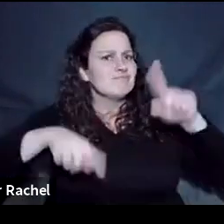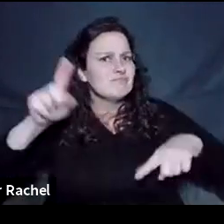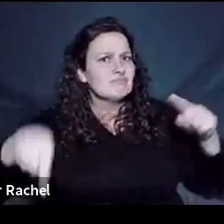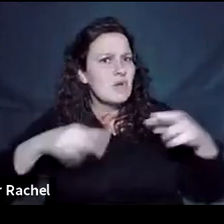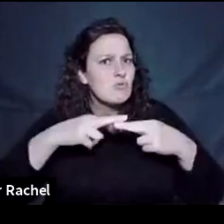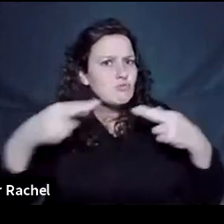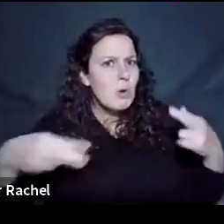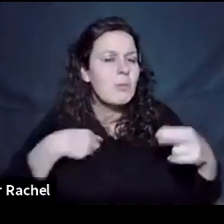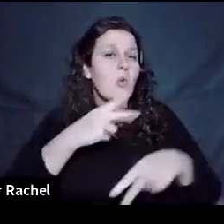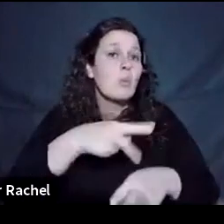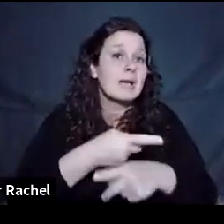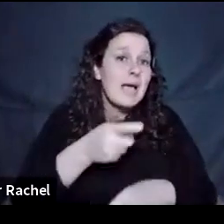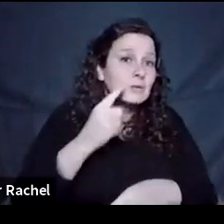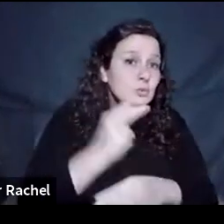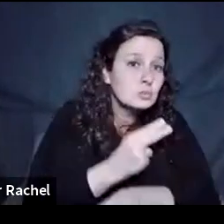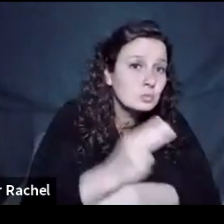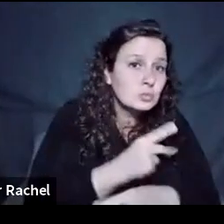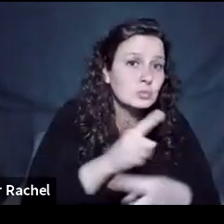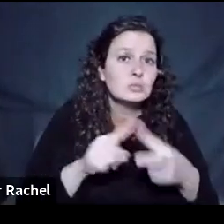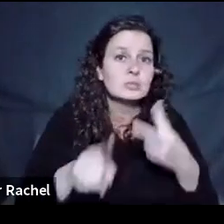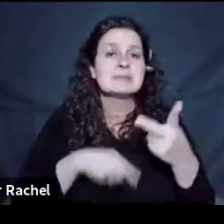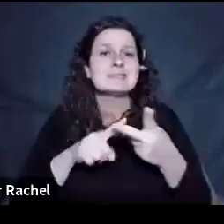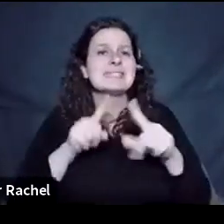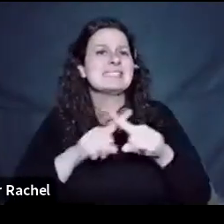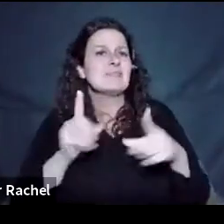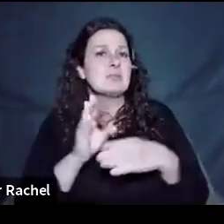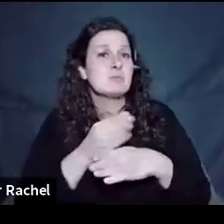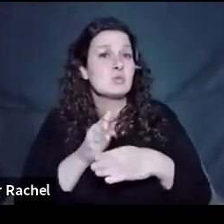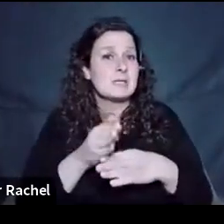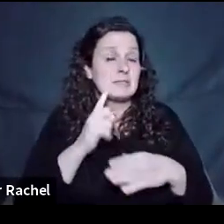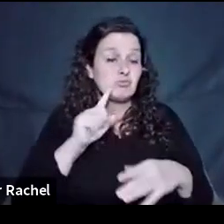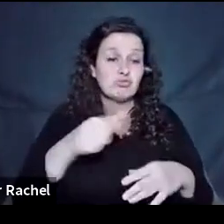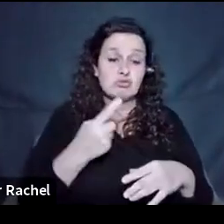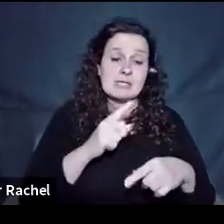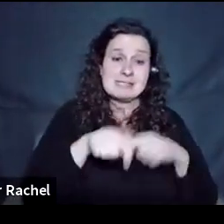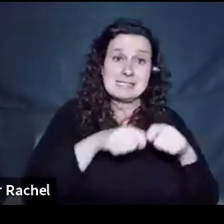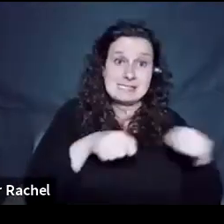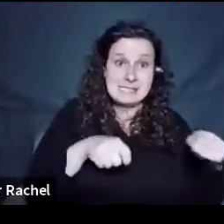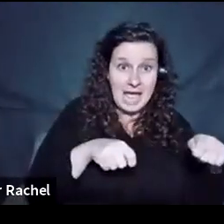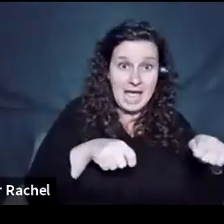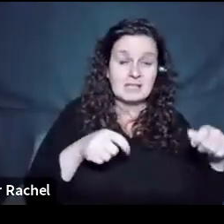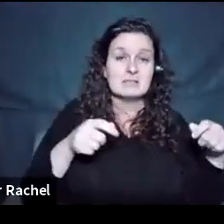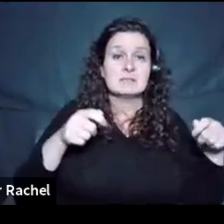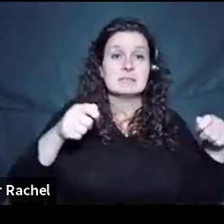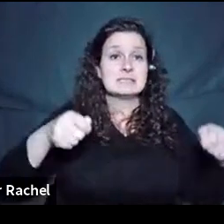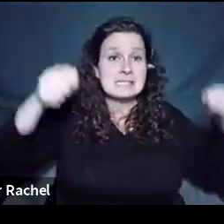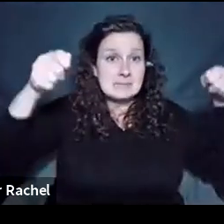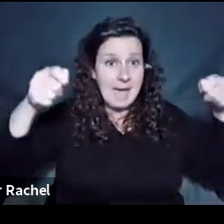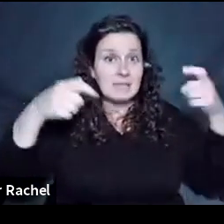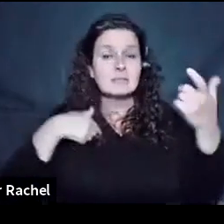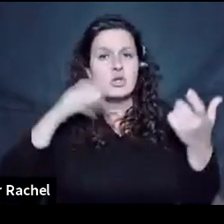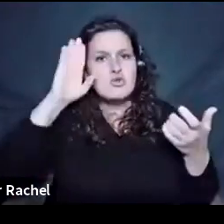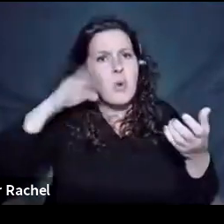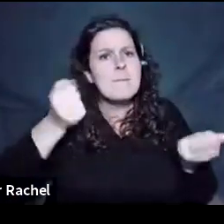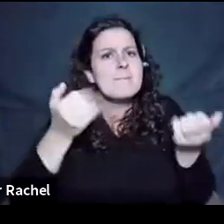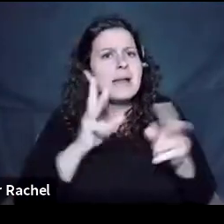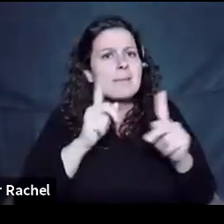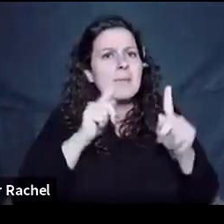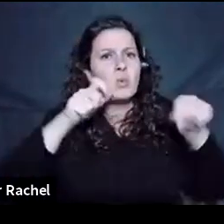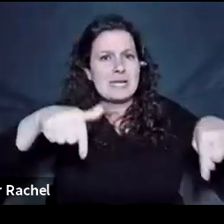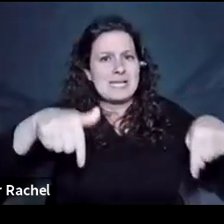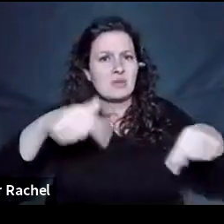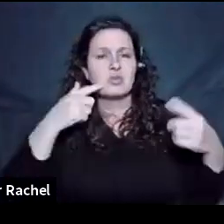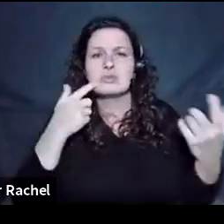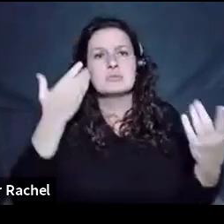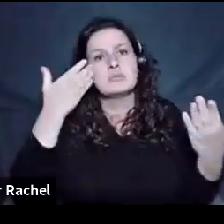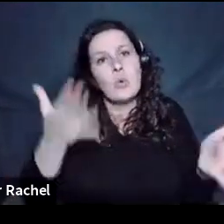kinds you use, the difference between just tying and suspending, knowing that a lot of people here don't